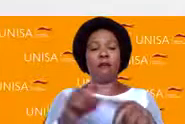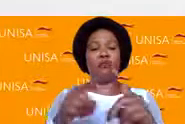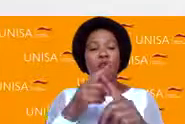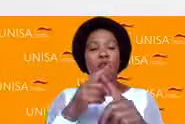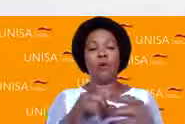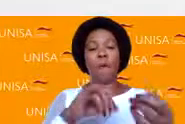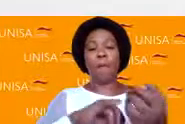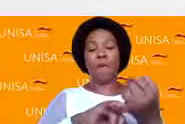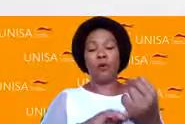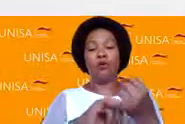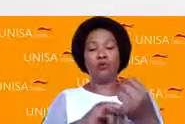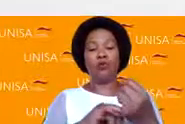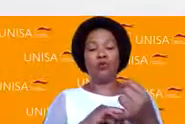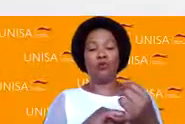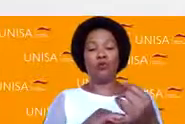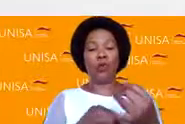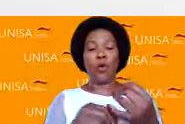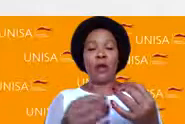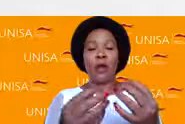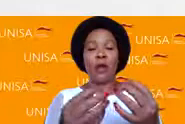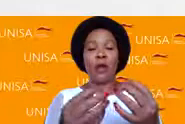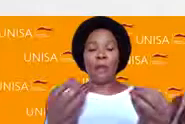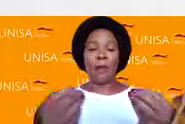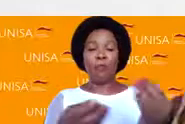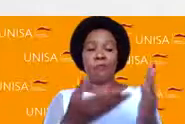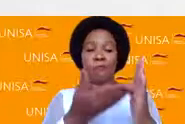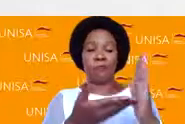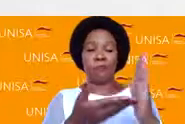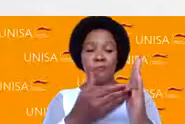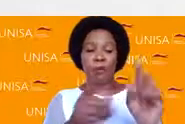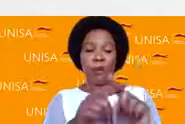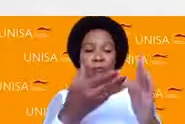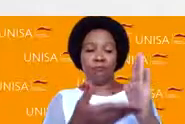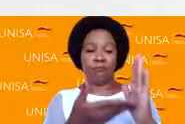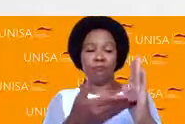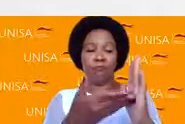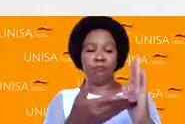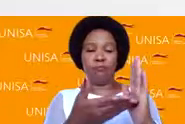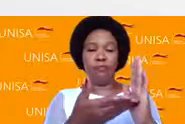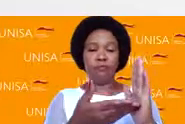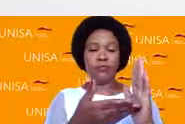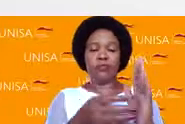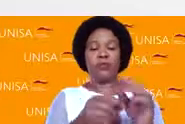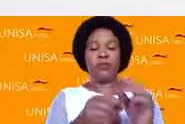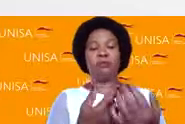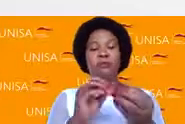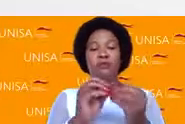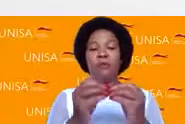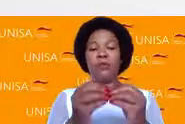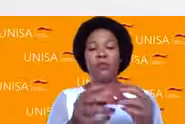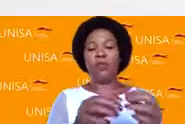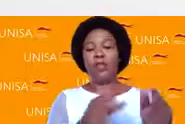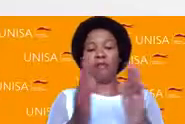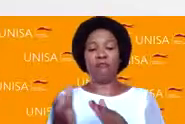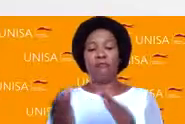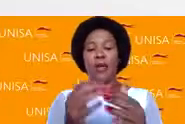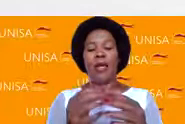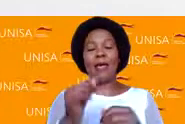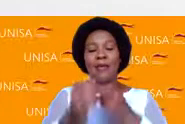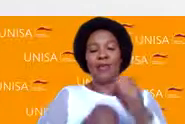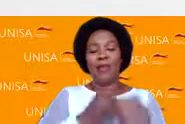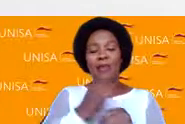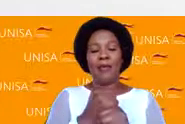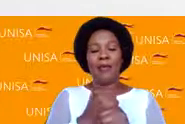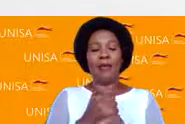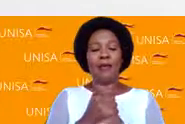listed in the drop-down. And generally, they've got the format of its module code followed by the year. So you'll see,